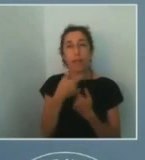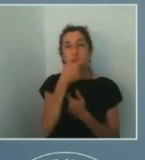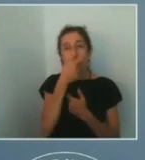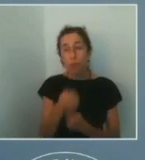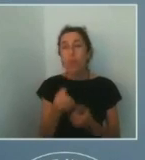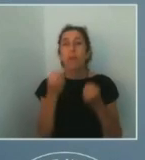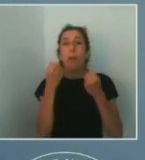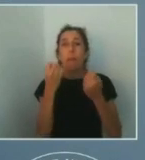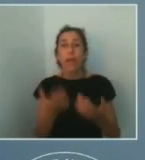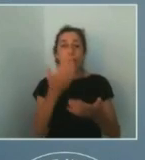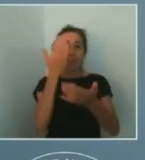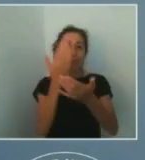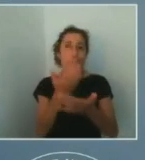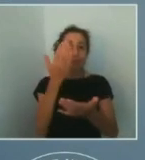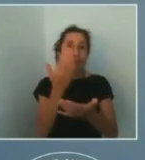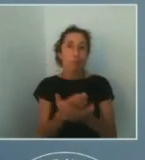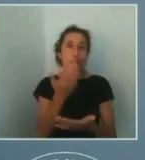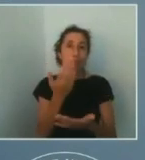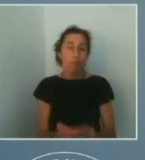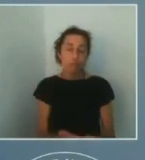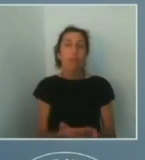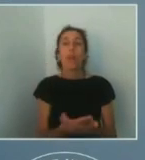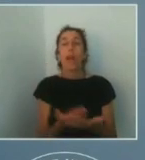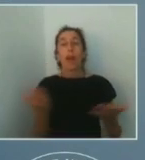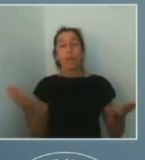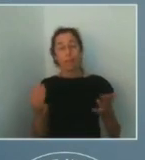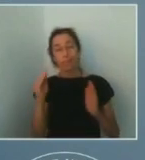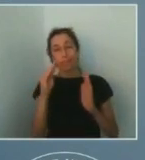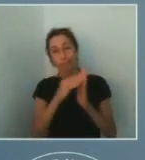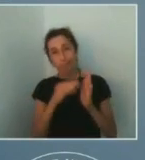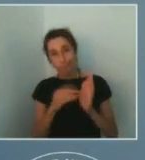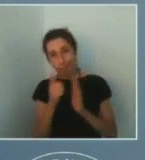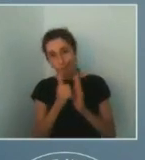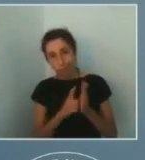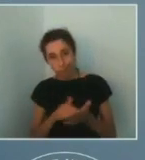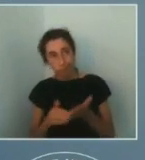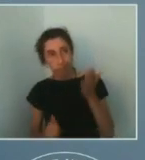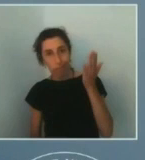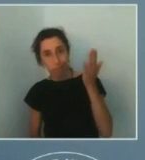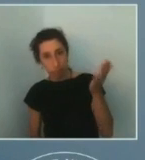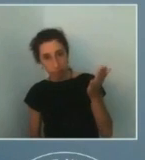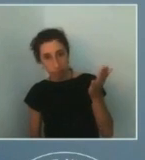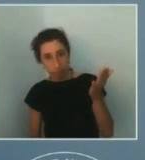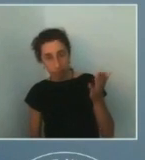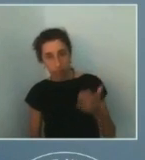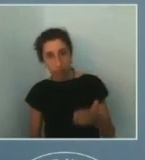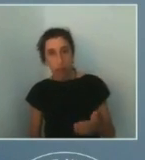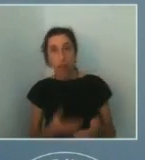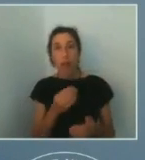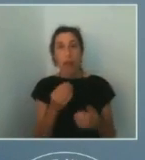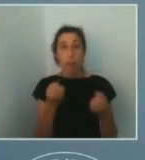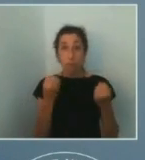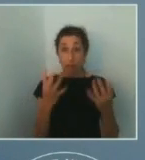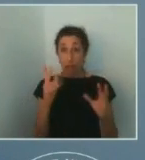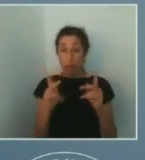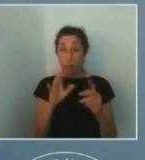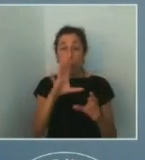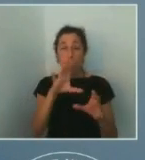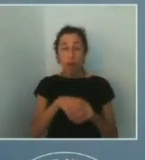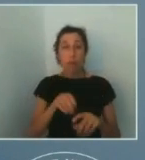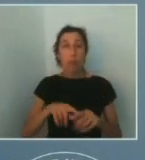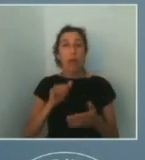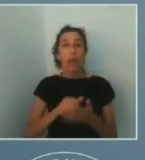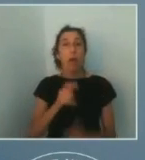nonprofit status of the NRA. This seems a little different. It doesn't seem like she's talking about the nonprofit